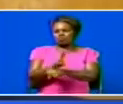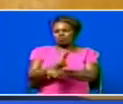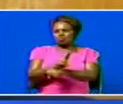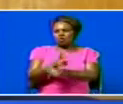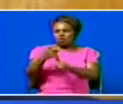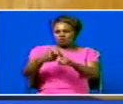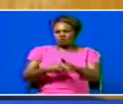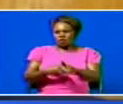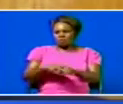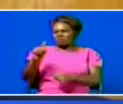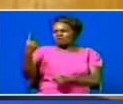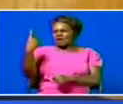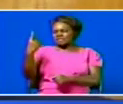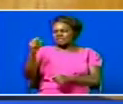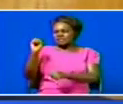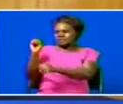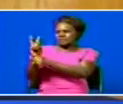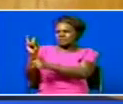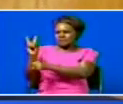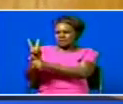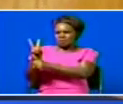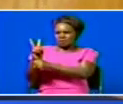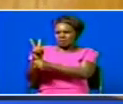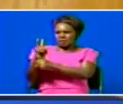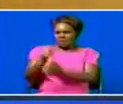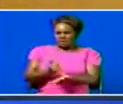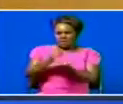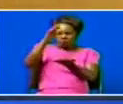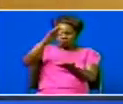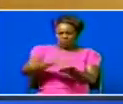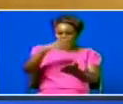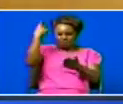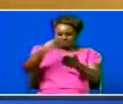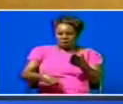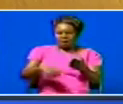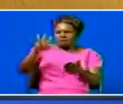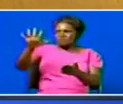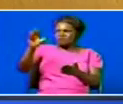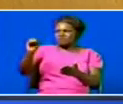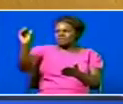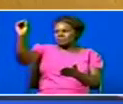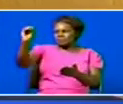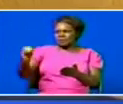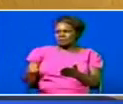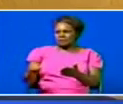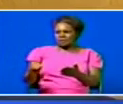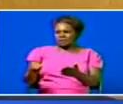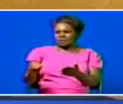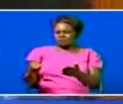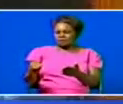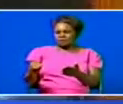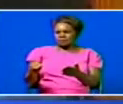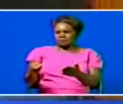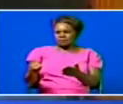effective from December the 1st. This will entail the reduction of tariffs by 50% during off-peak